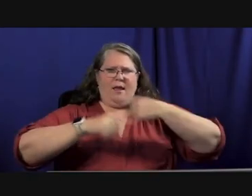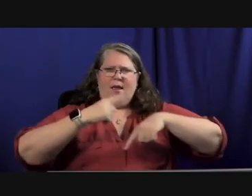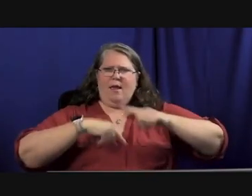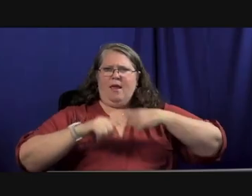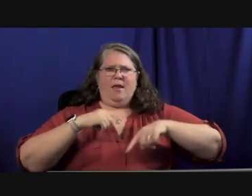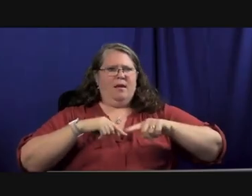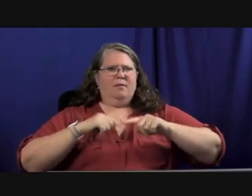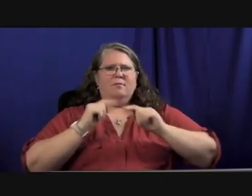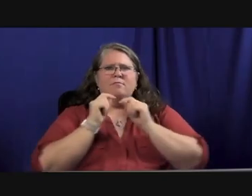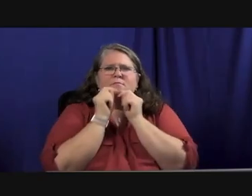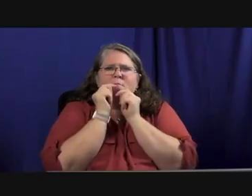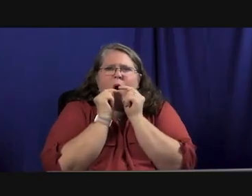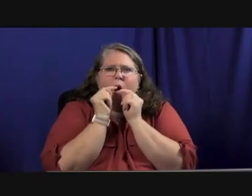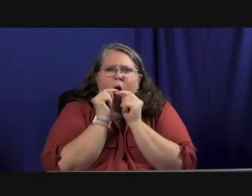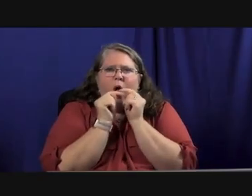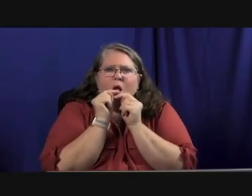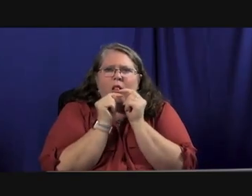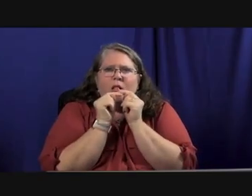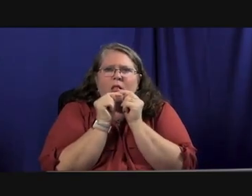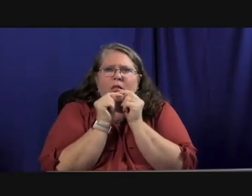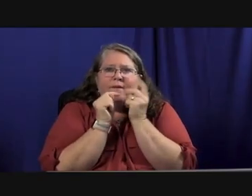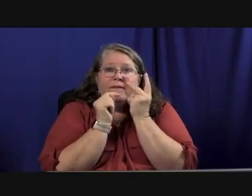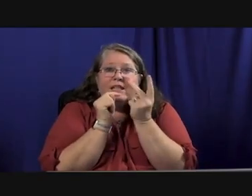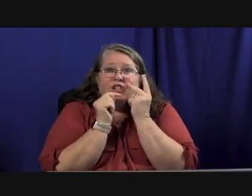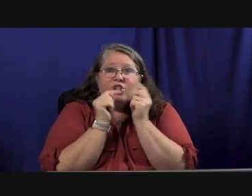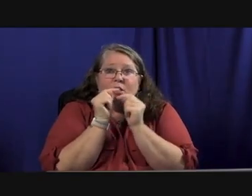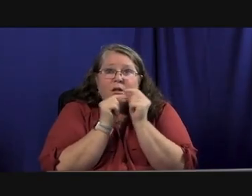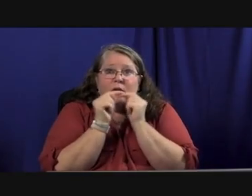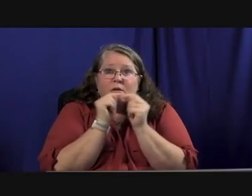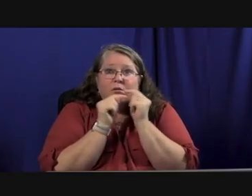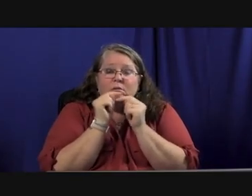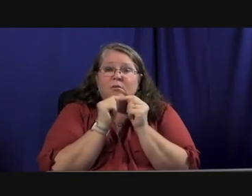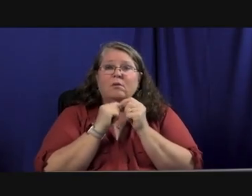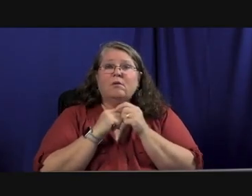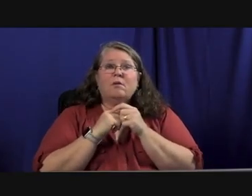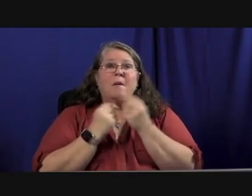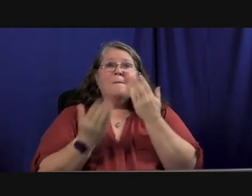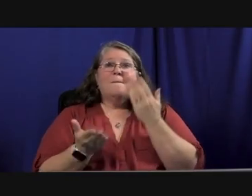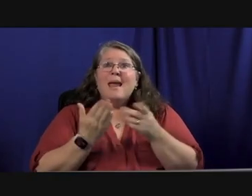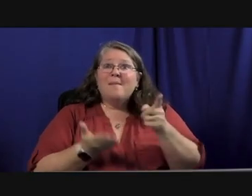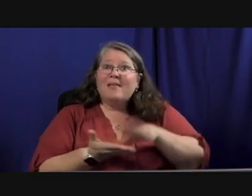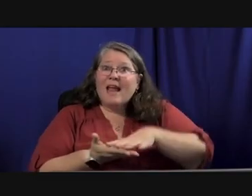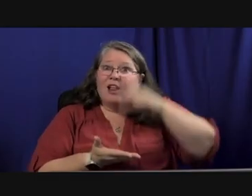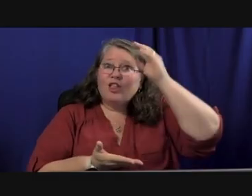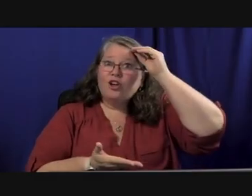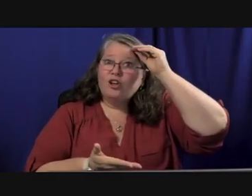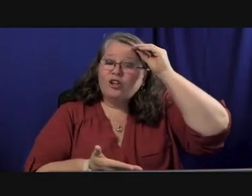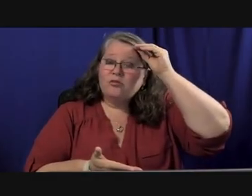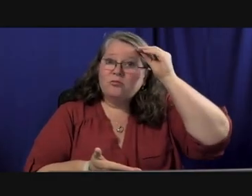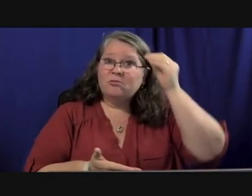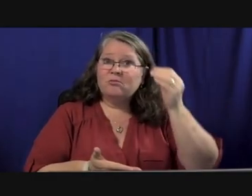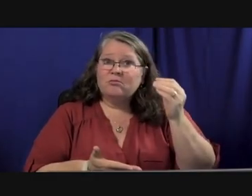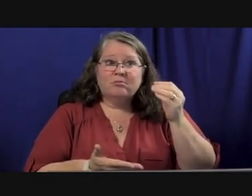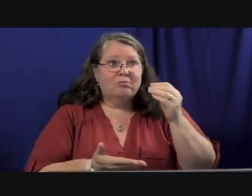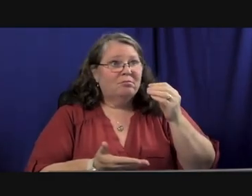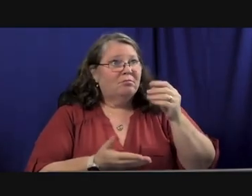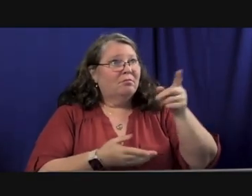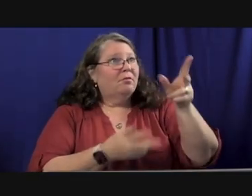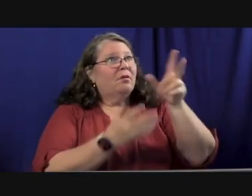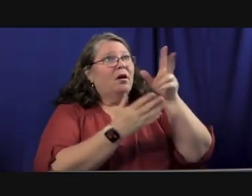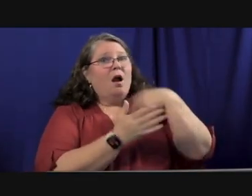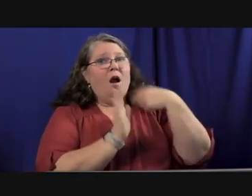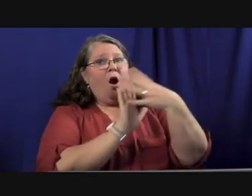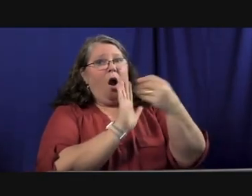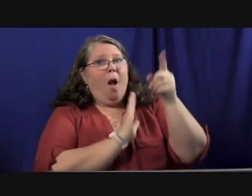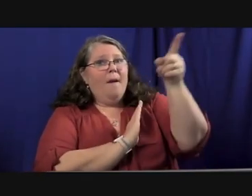may not be typical. Maybe they sign very small. Maybe that may be due to their vision, or maybe that's just how